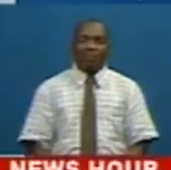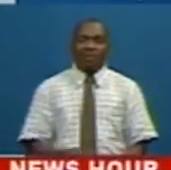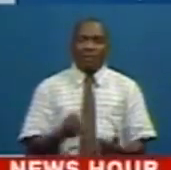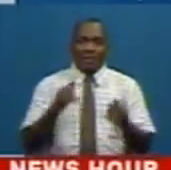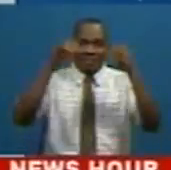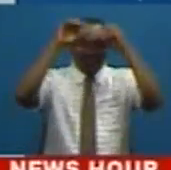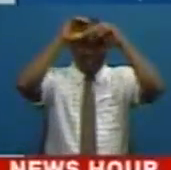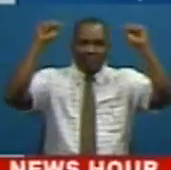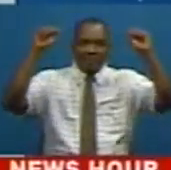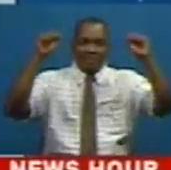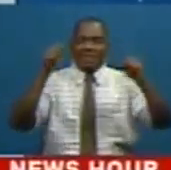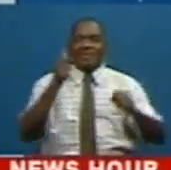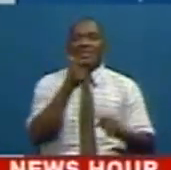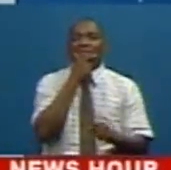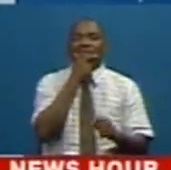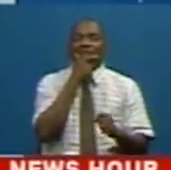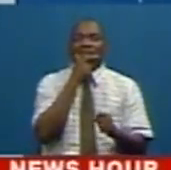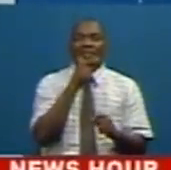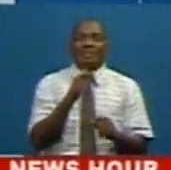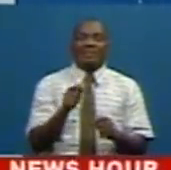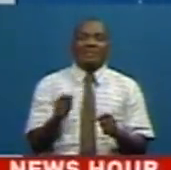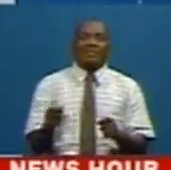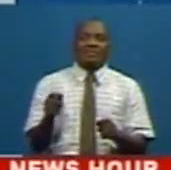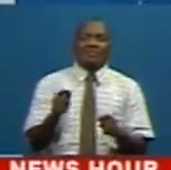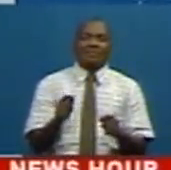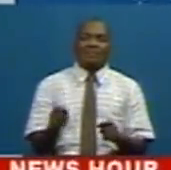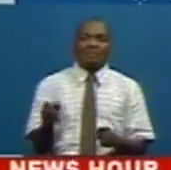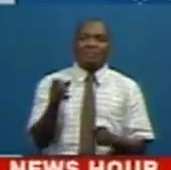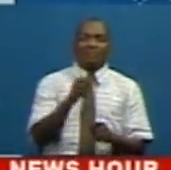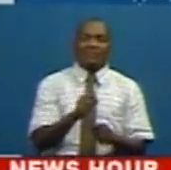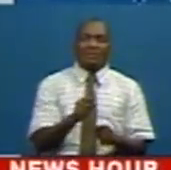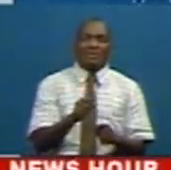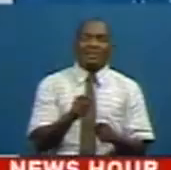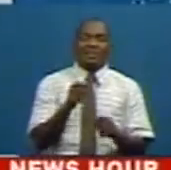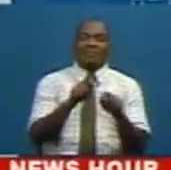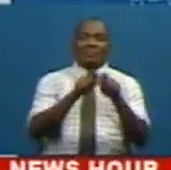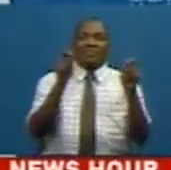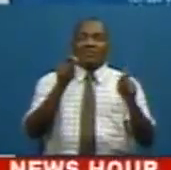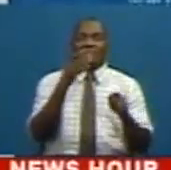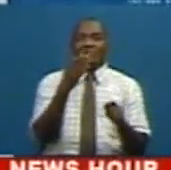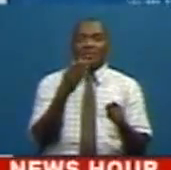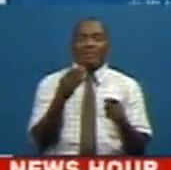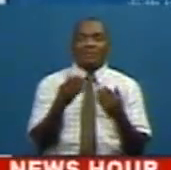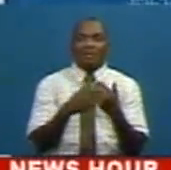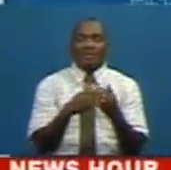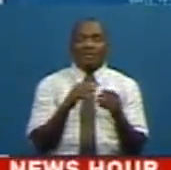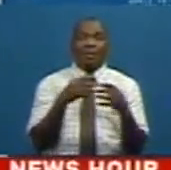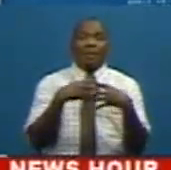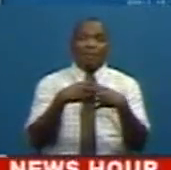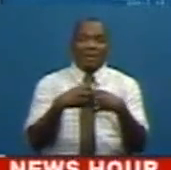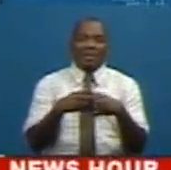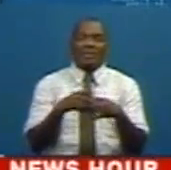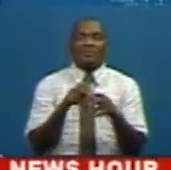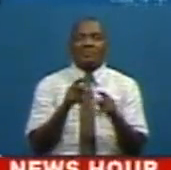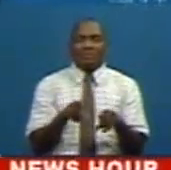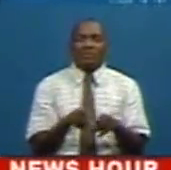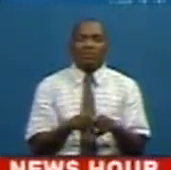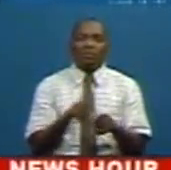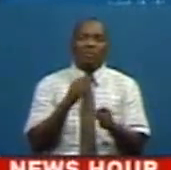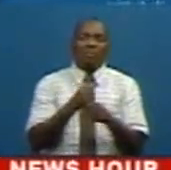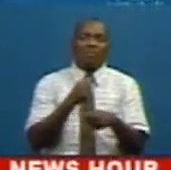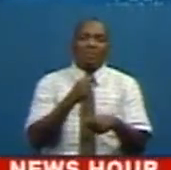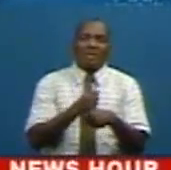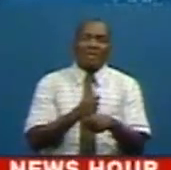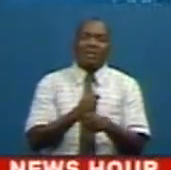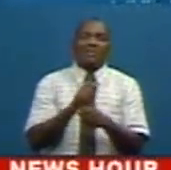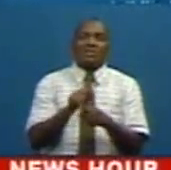President Akufo-Addo has inaugurated three plants for Unilever Ghana at Tema. The biomass plant, personal care manufacturing dryer,